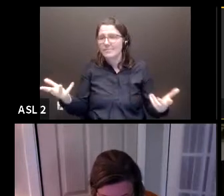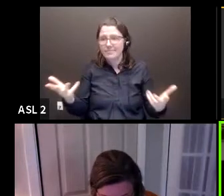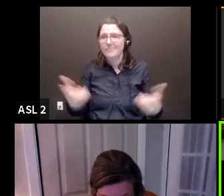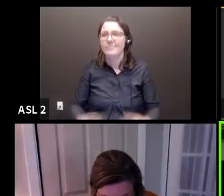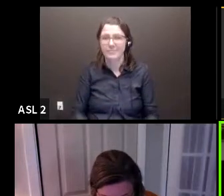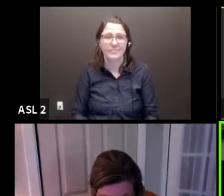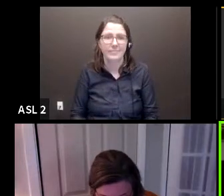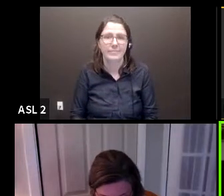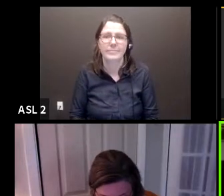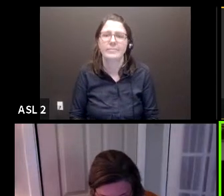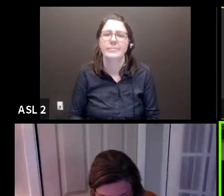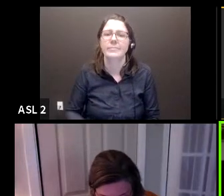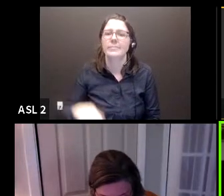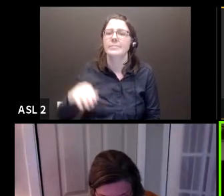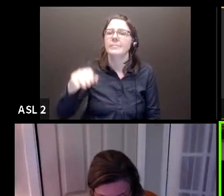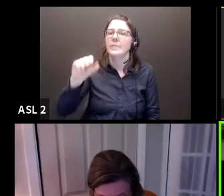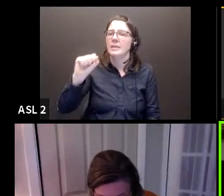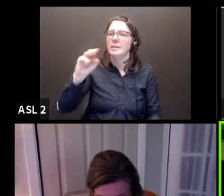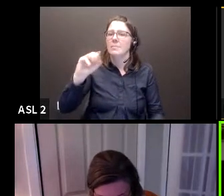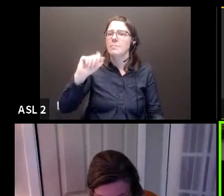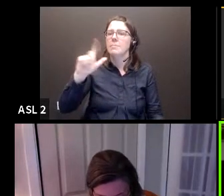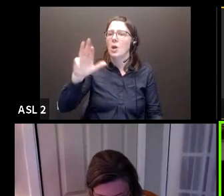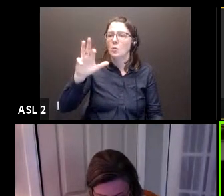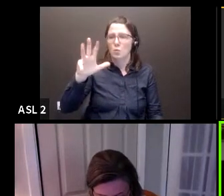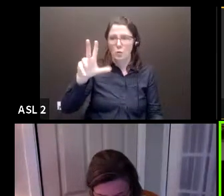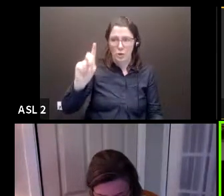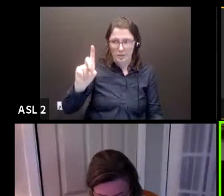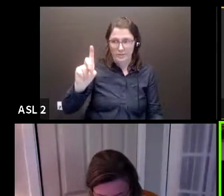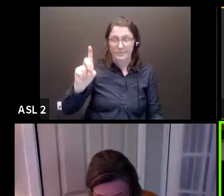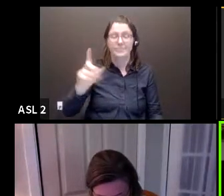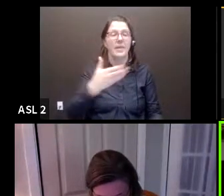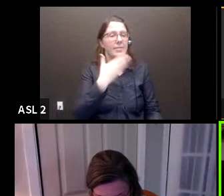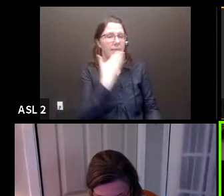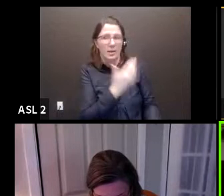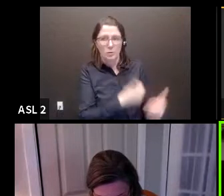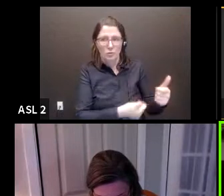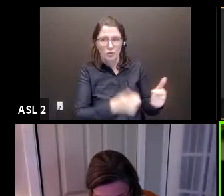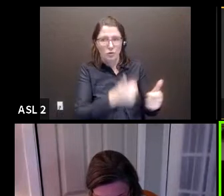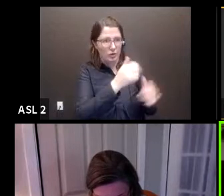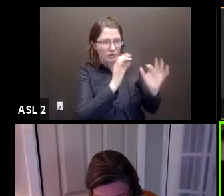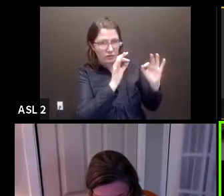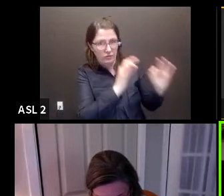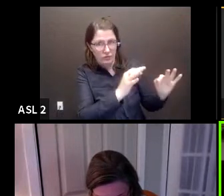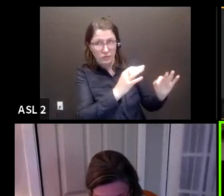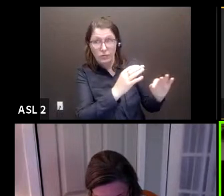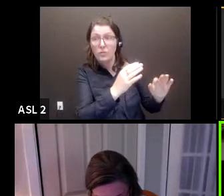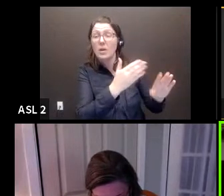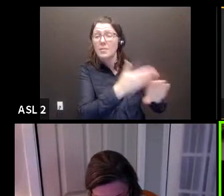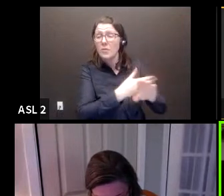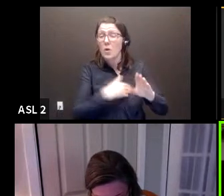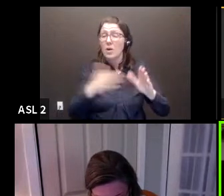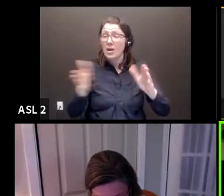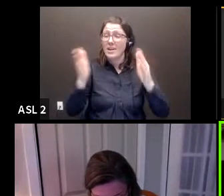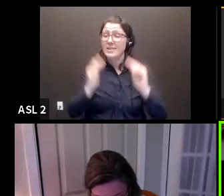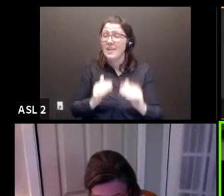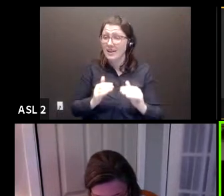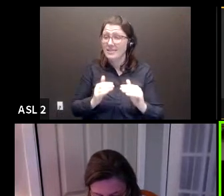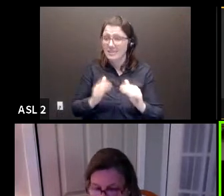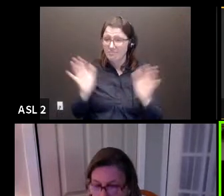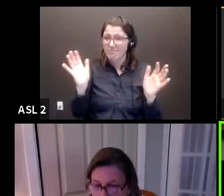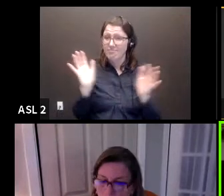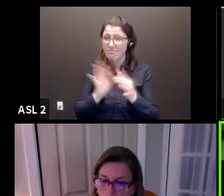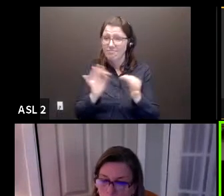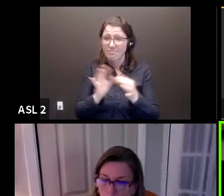thank you chief um before i go to the next participant i just wanted to if i could ask participants other than the